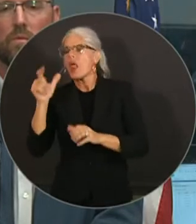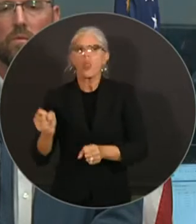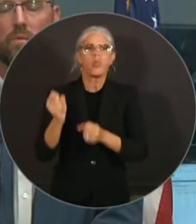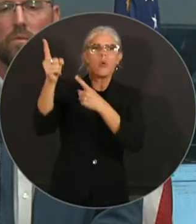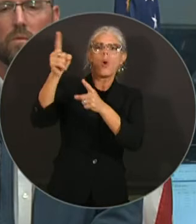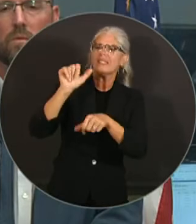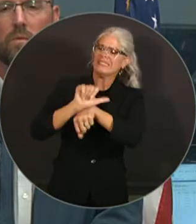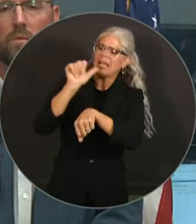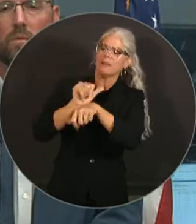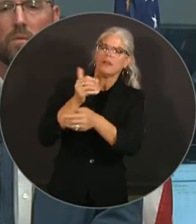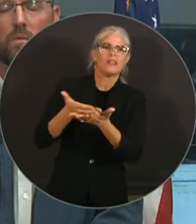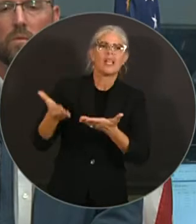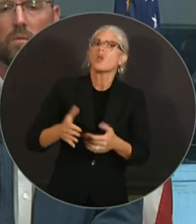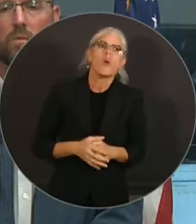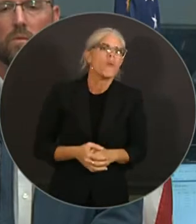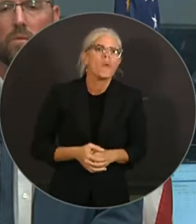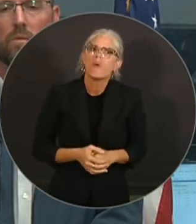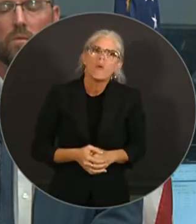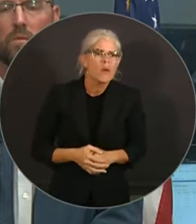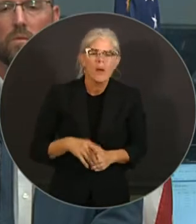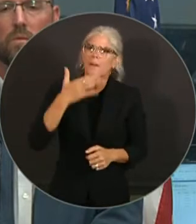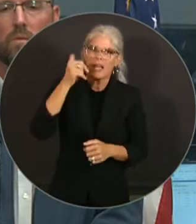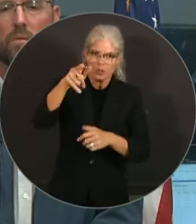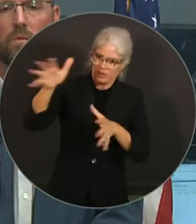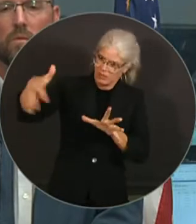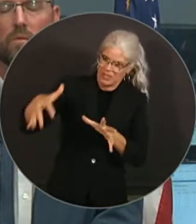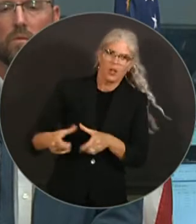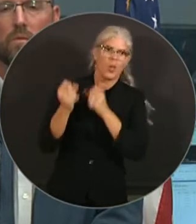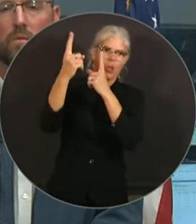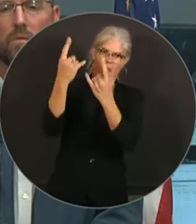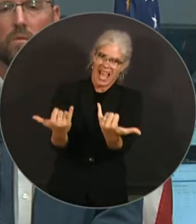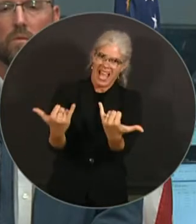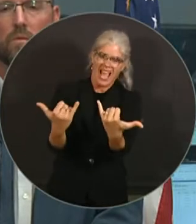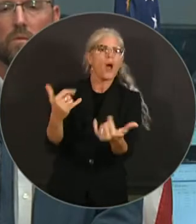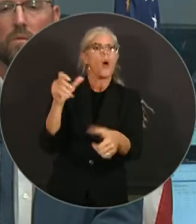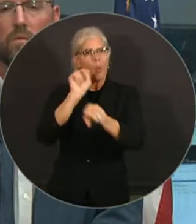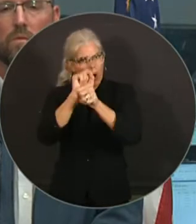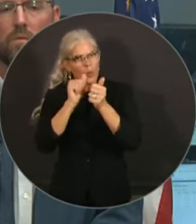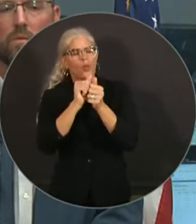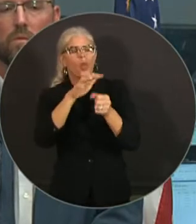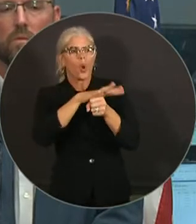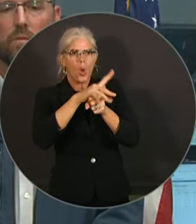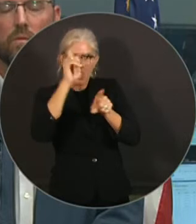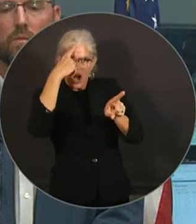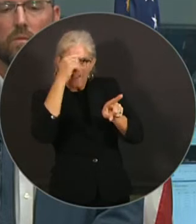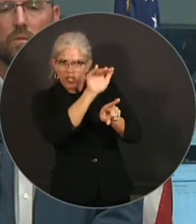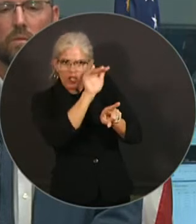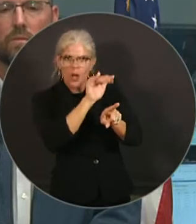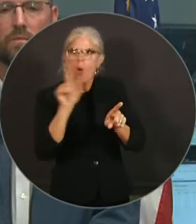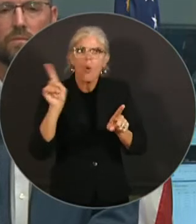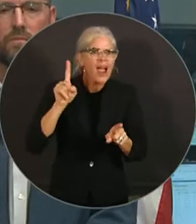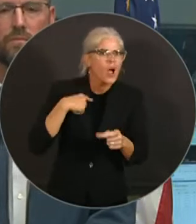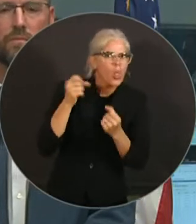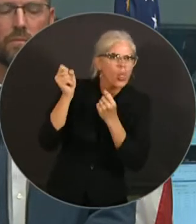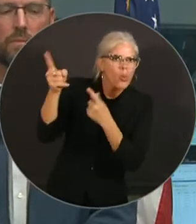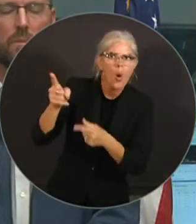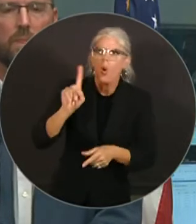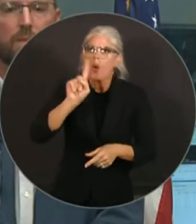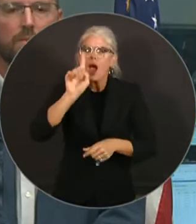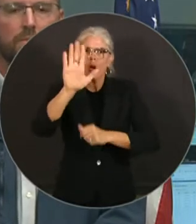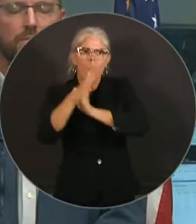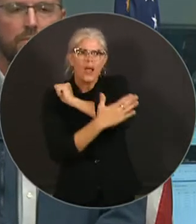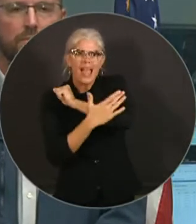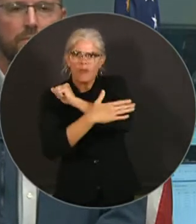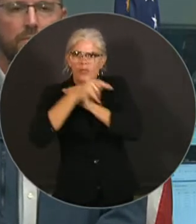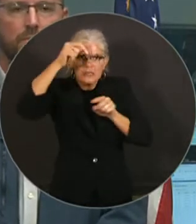that you're not going to be able to access one of these sites. Work with your local governments, find out where those sites are. They're county and city specific, but we will ensure